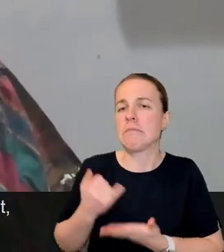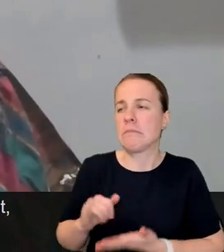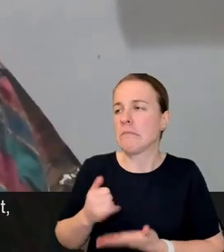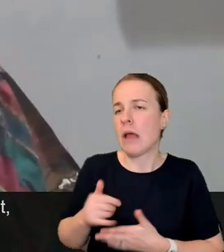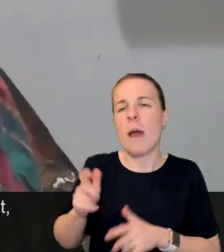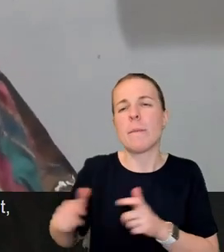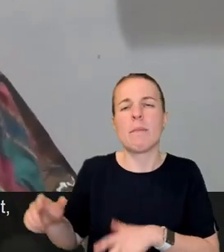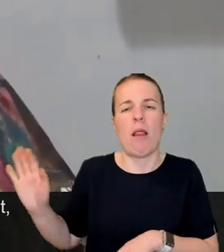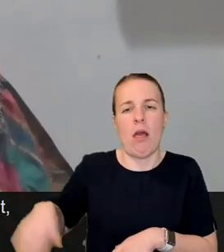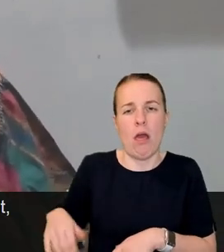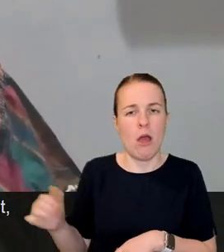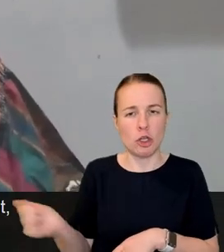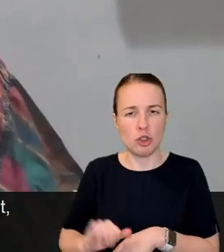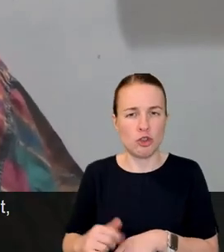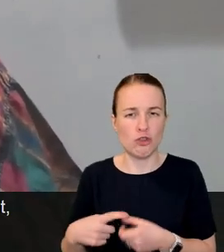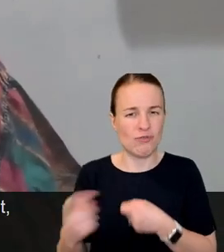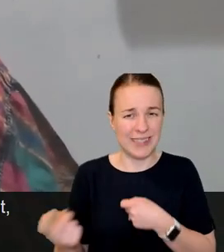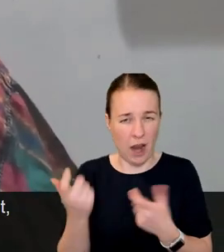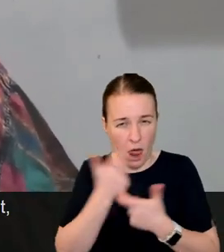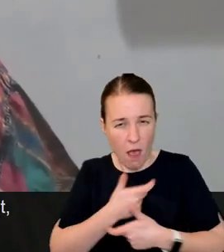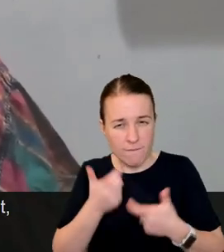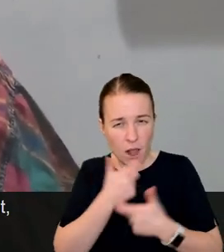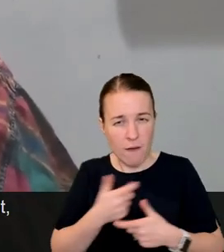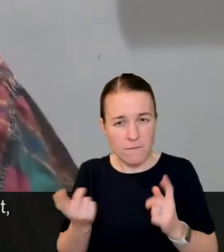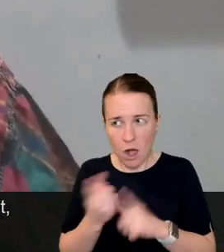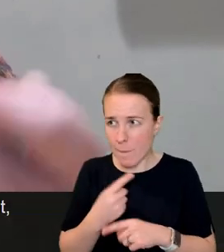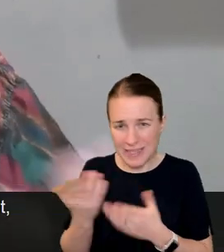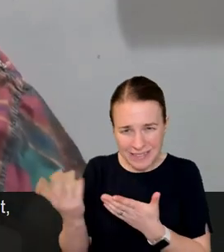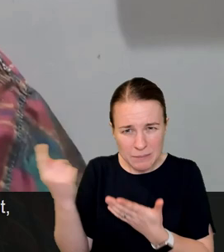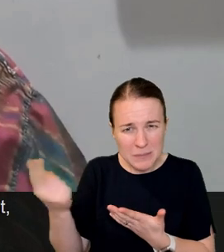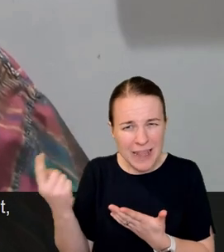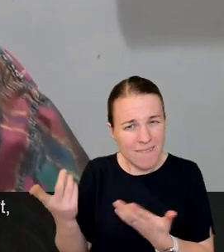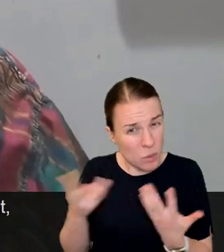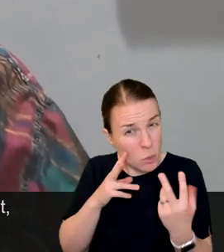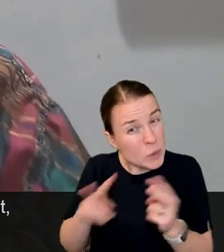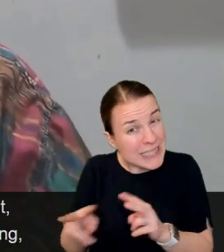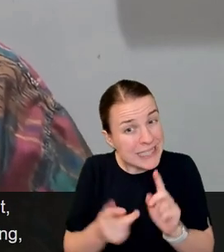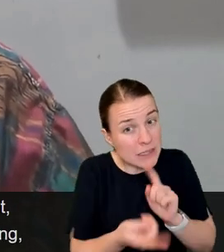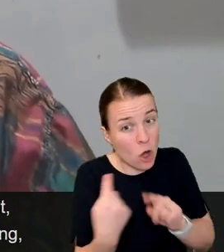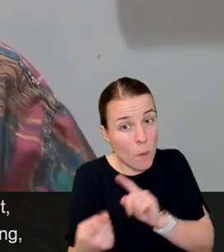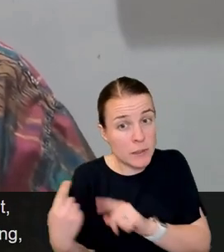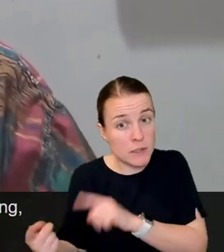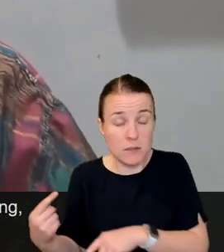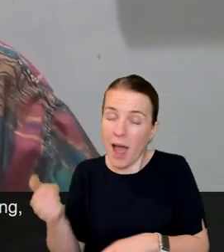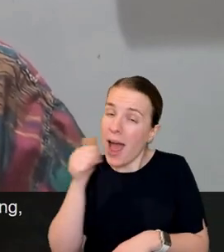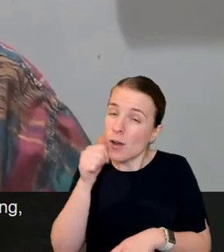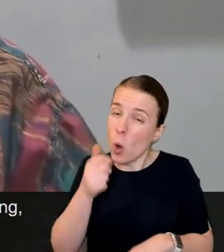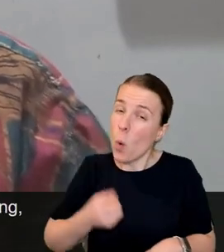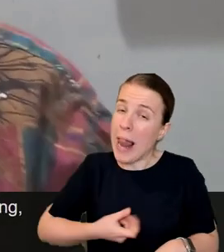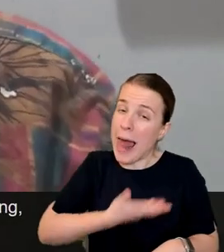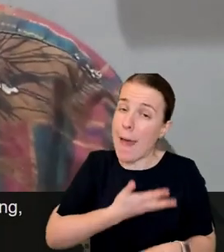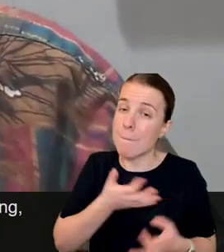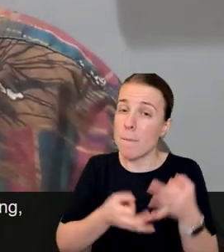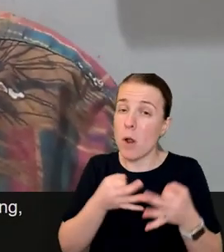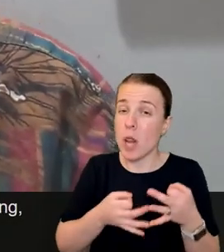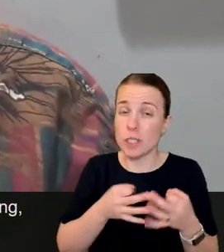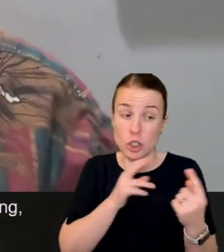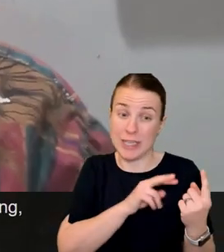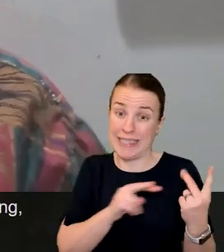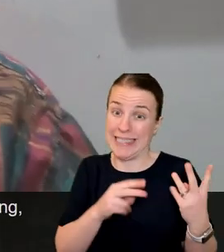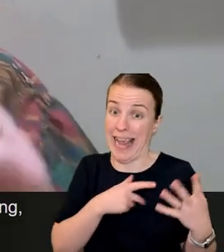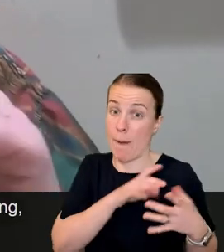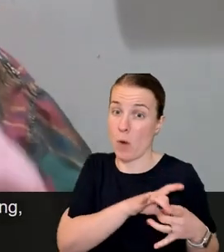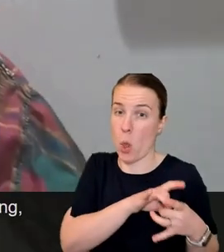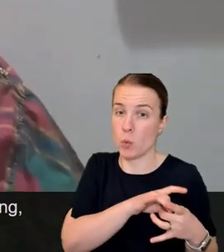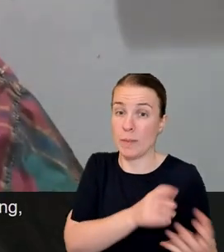laughing about the comments that we are seeing. And most people, well, I know Labour politicians see it as well, because I'm close to them, and they tell me.